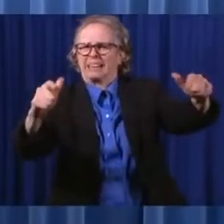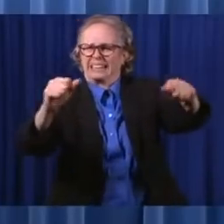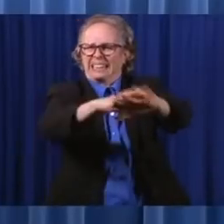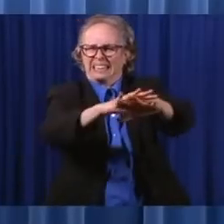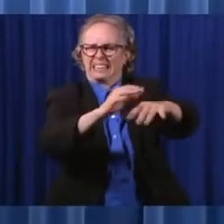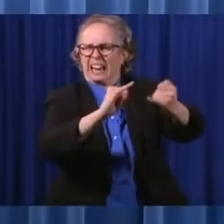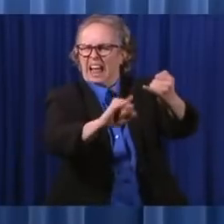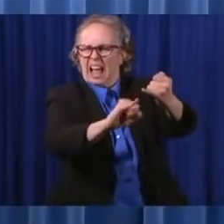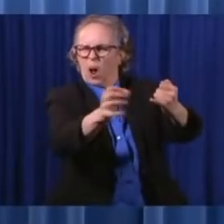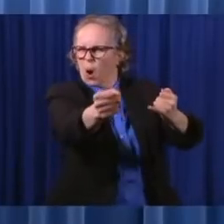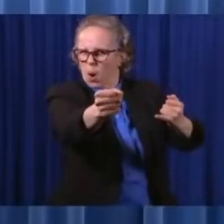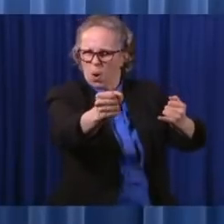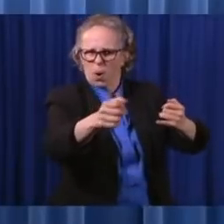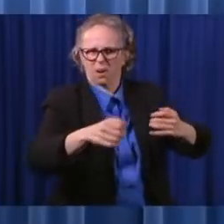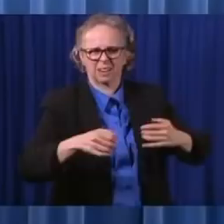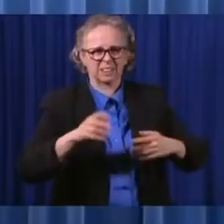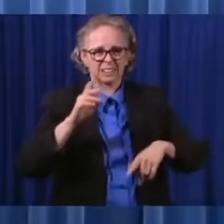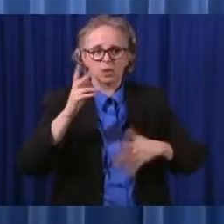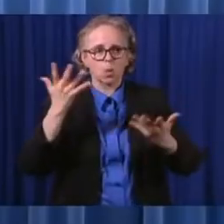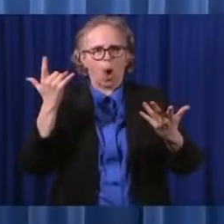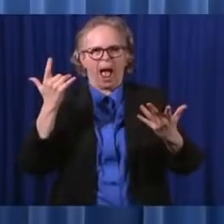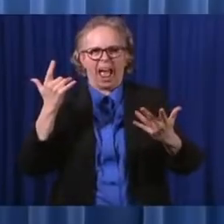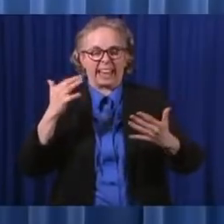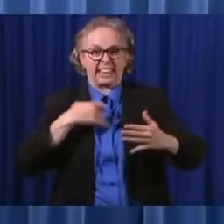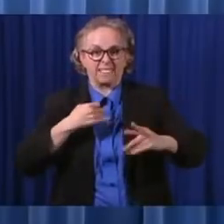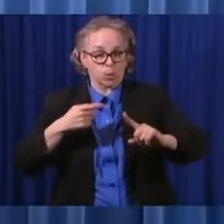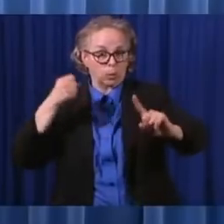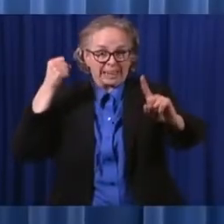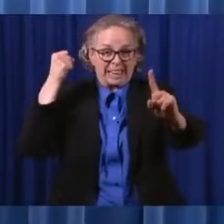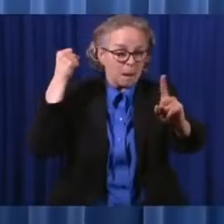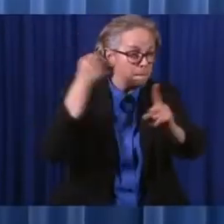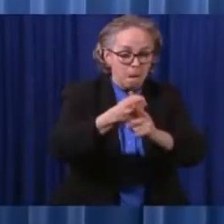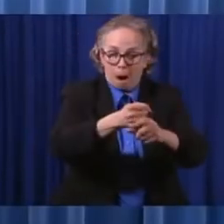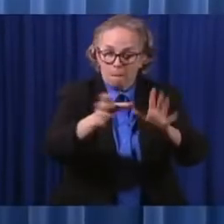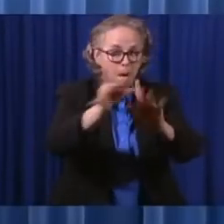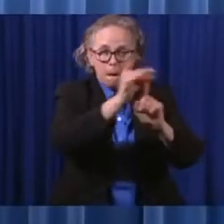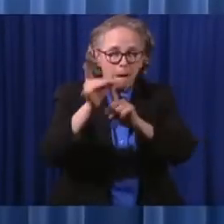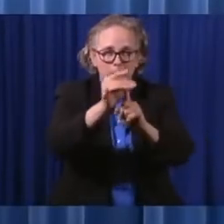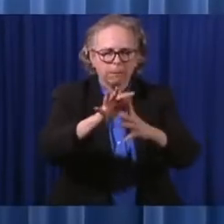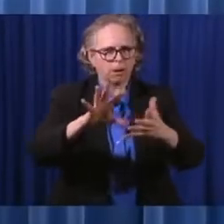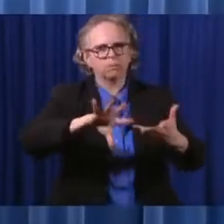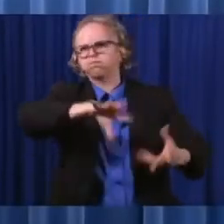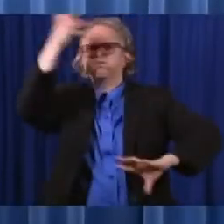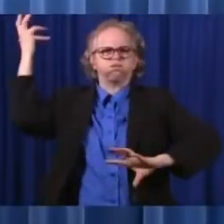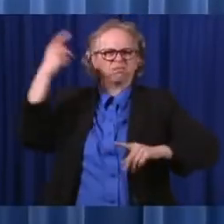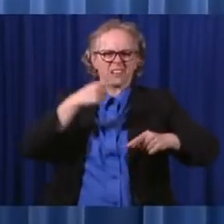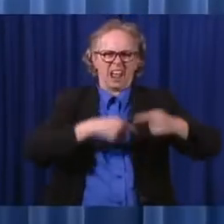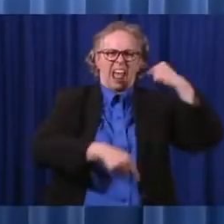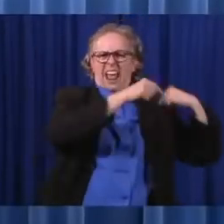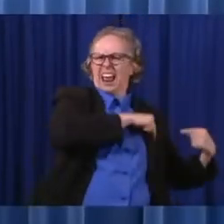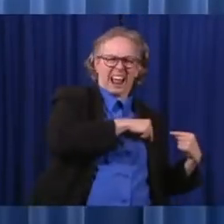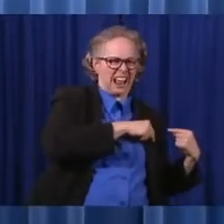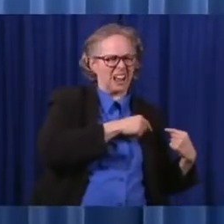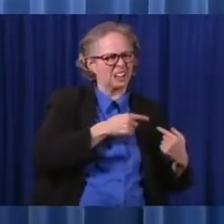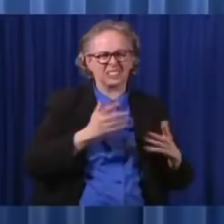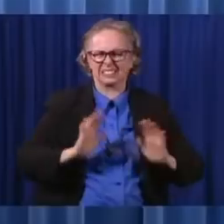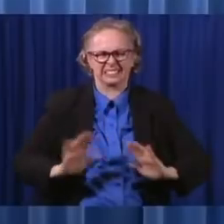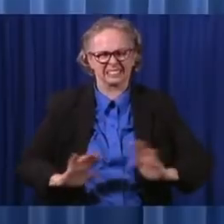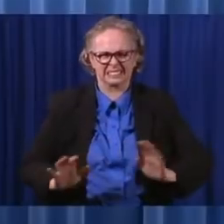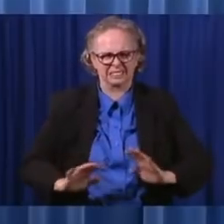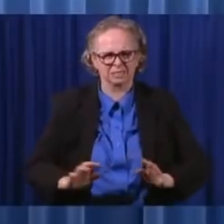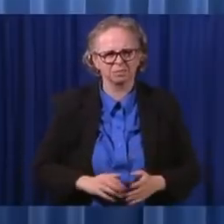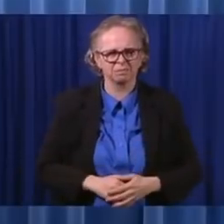know what the results were going to be. And we still are not totally sure. But because our indicators are always